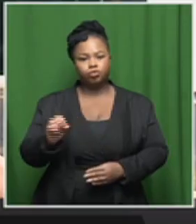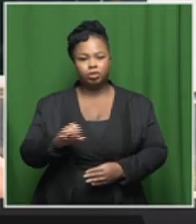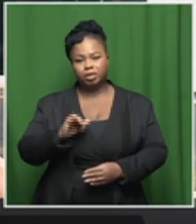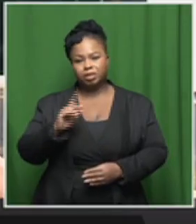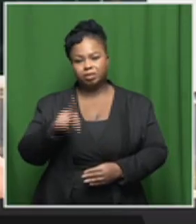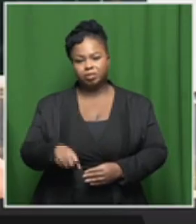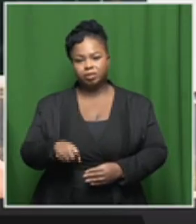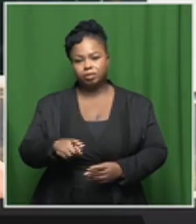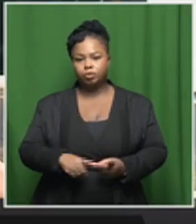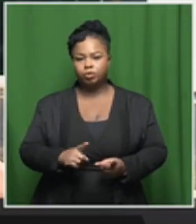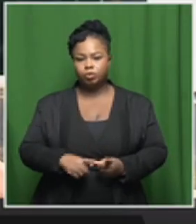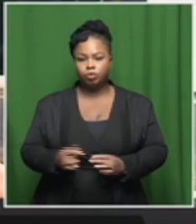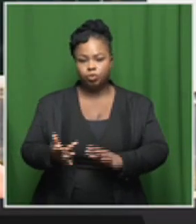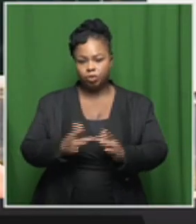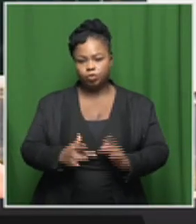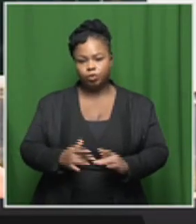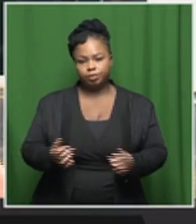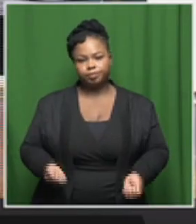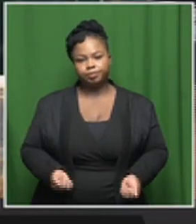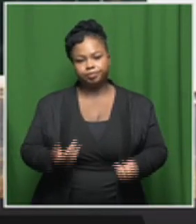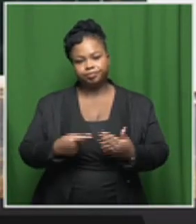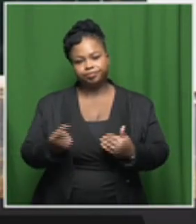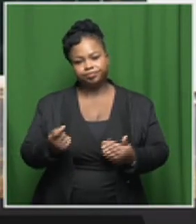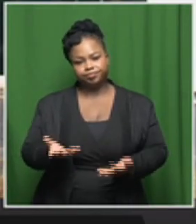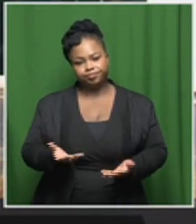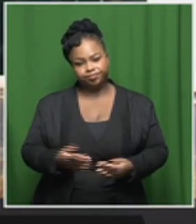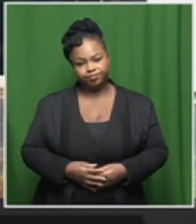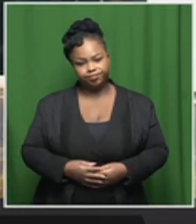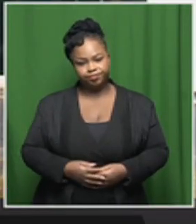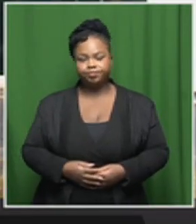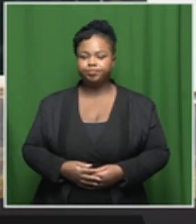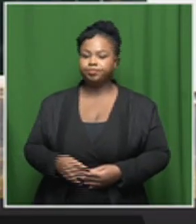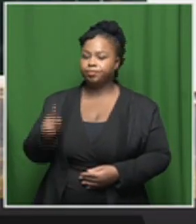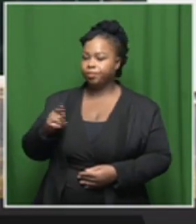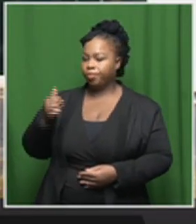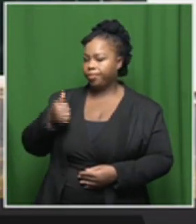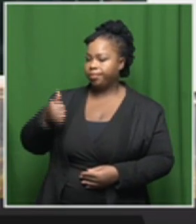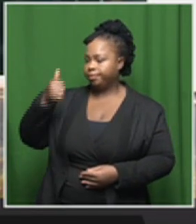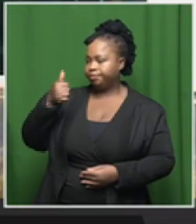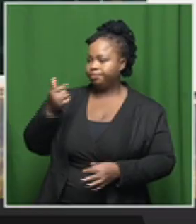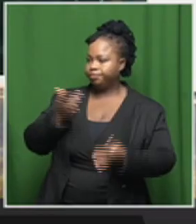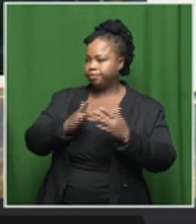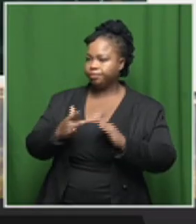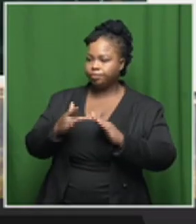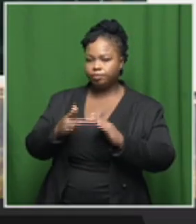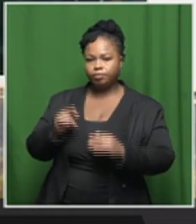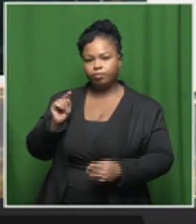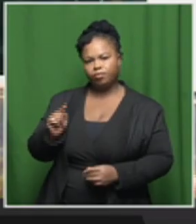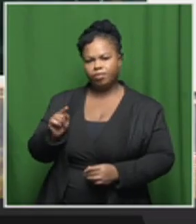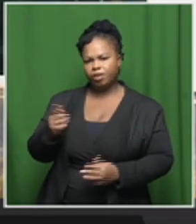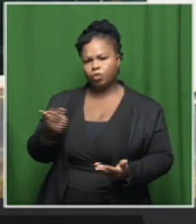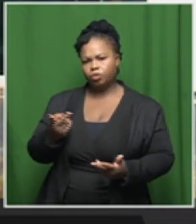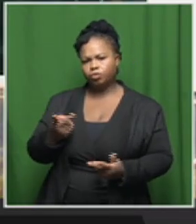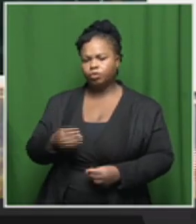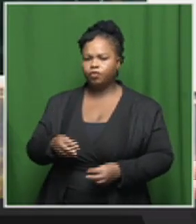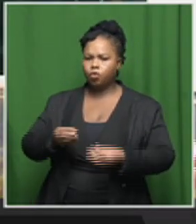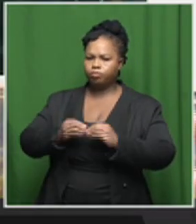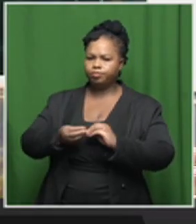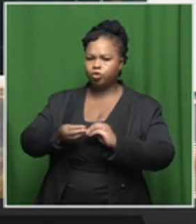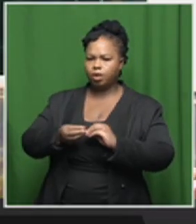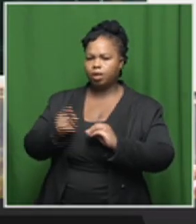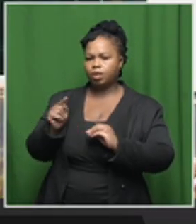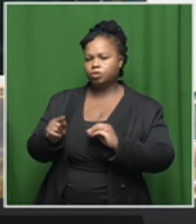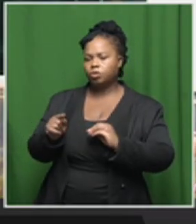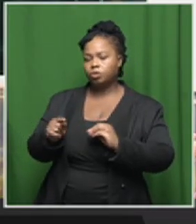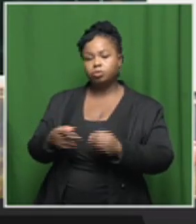registered on our network that actually sell services for Openserve. So being the head of network architecture and modeling, what